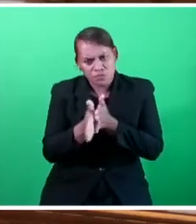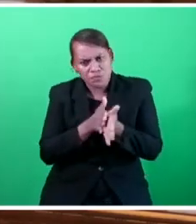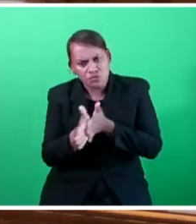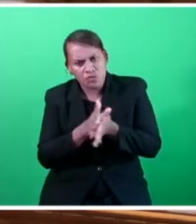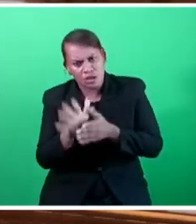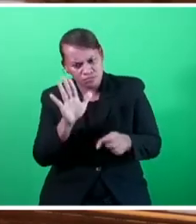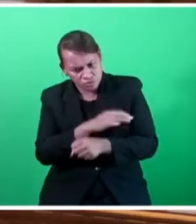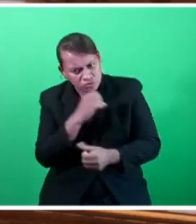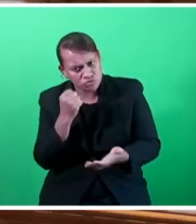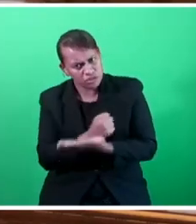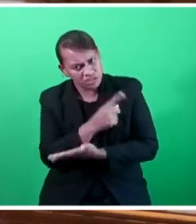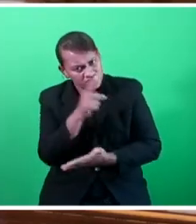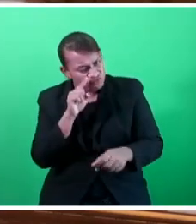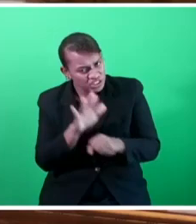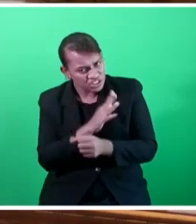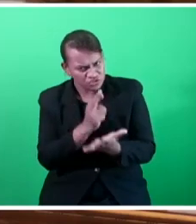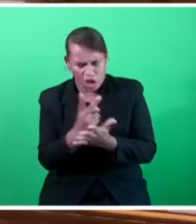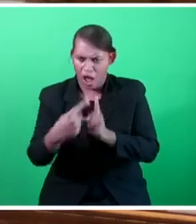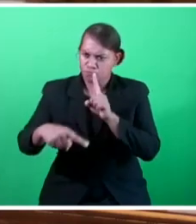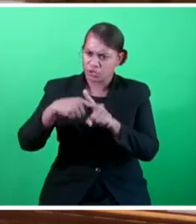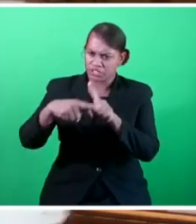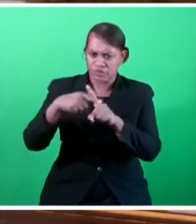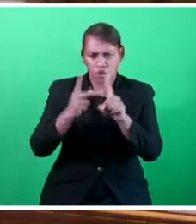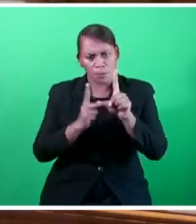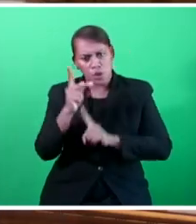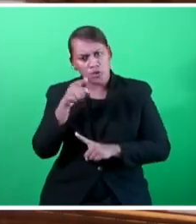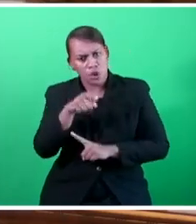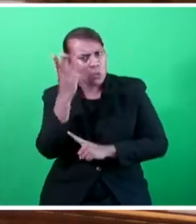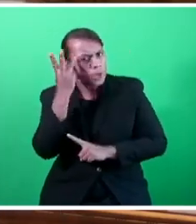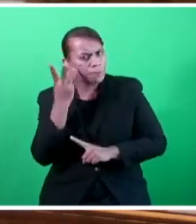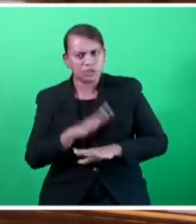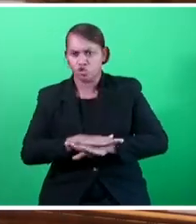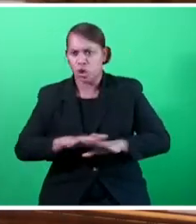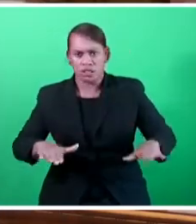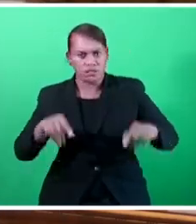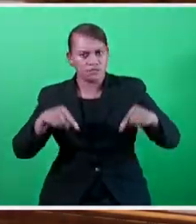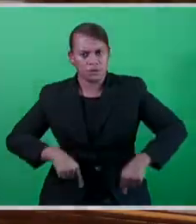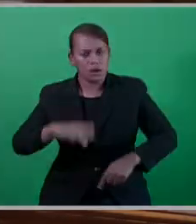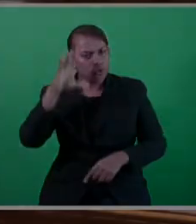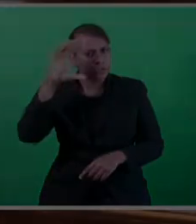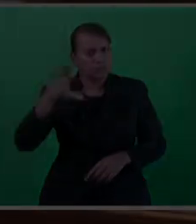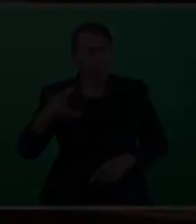progress for the women and children in this country. Thank you, Honorable Speaker.